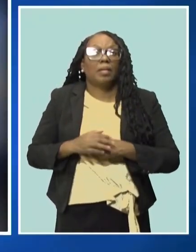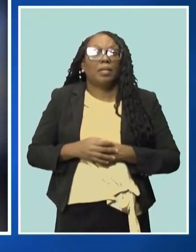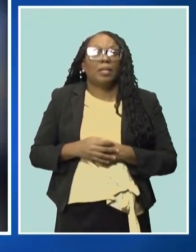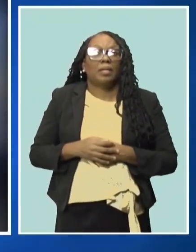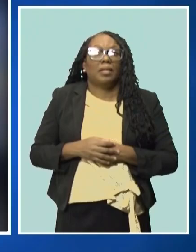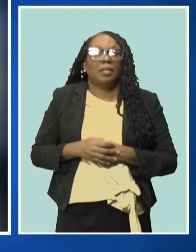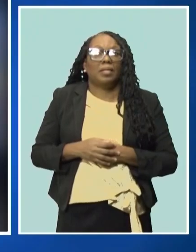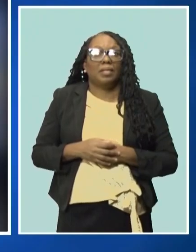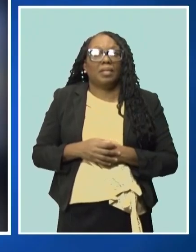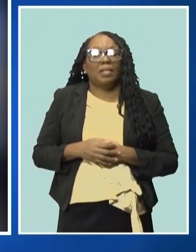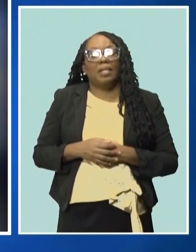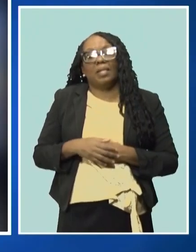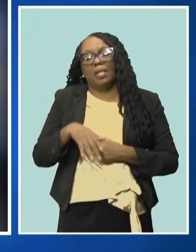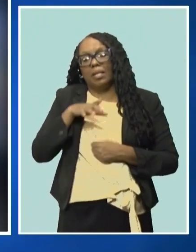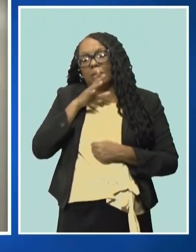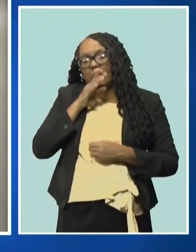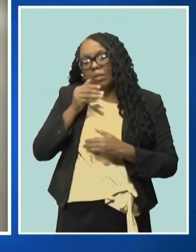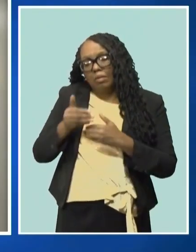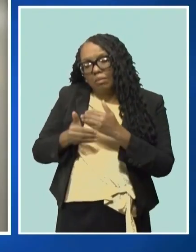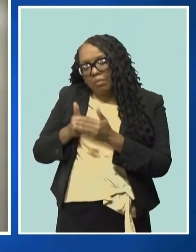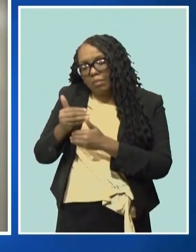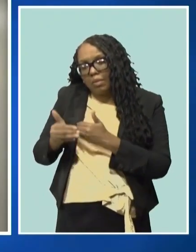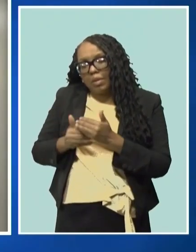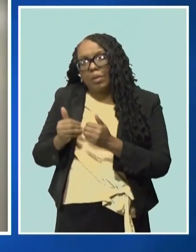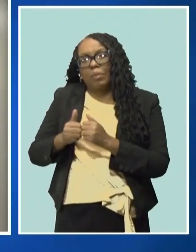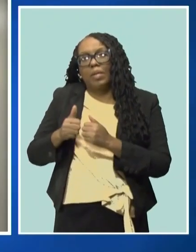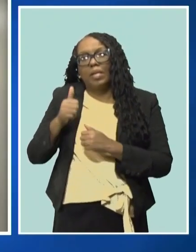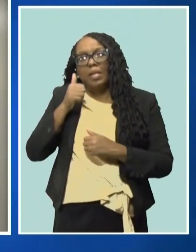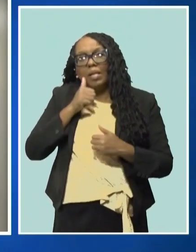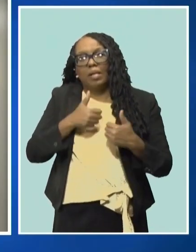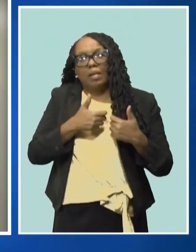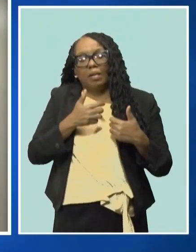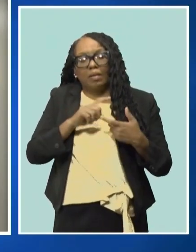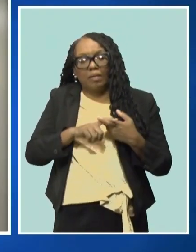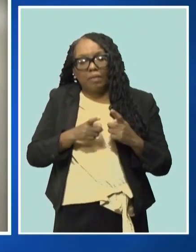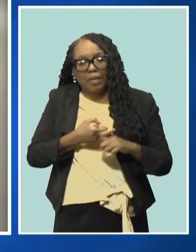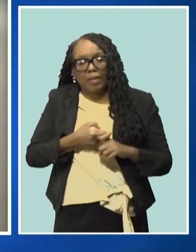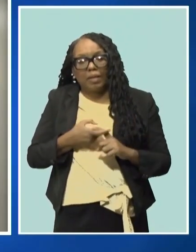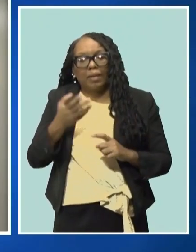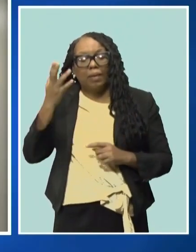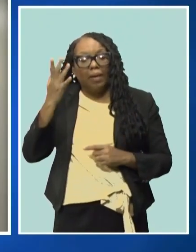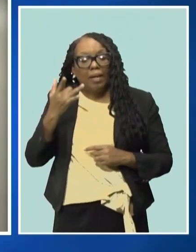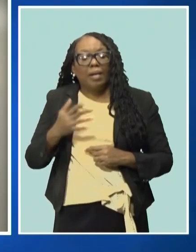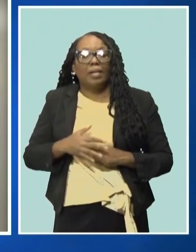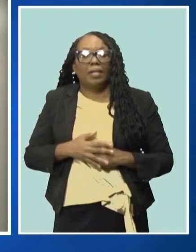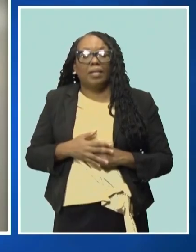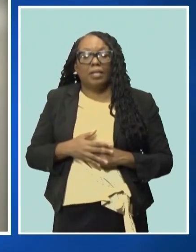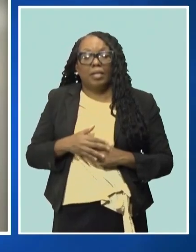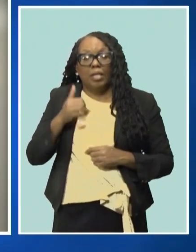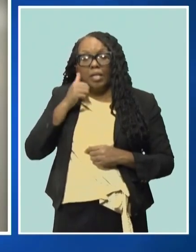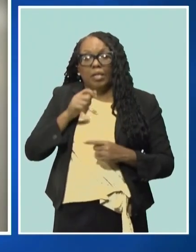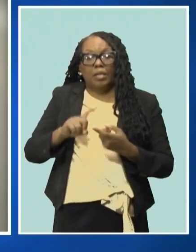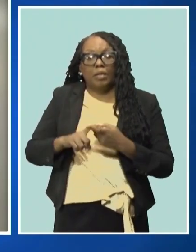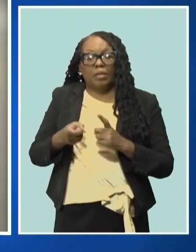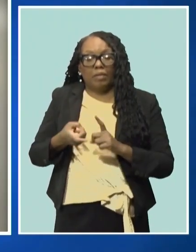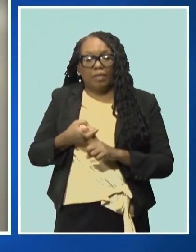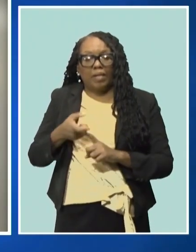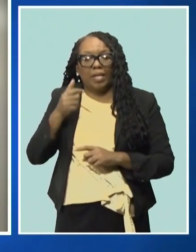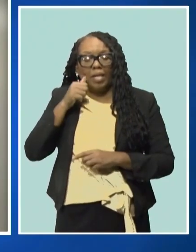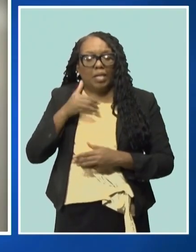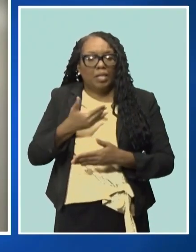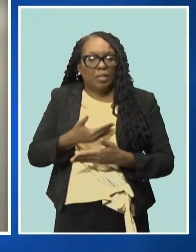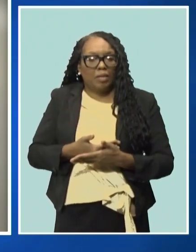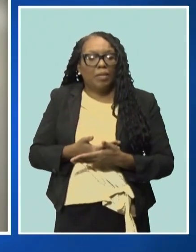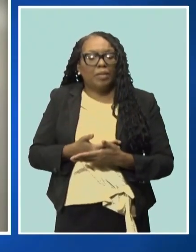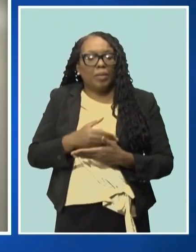to comfort his fiancée, who was fighting to cope with the loss of her 27-year-old daughter, Kenisha Durant, who died in her sleep, leaving 2